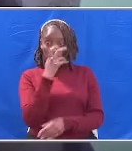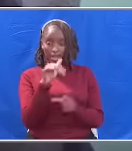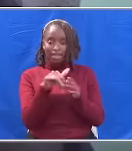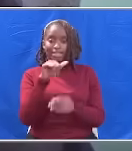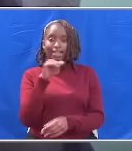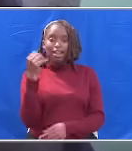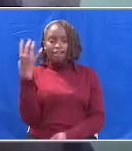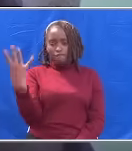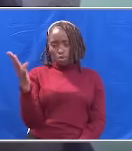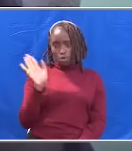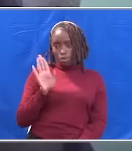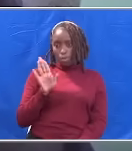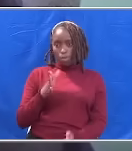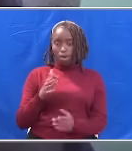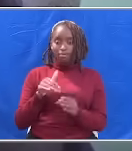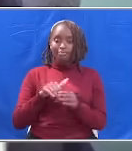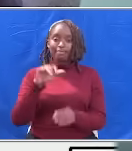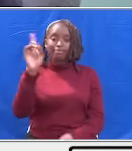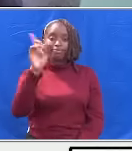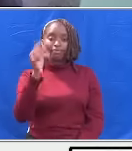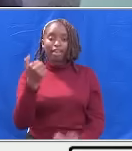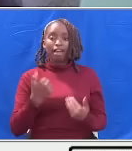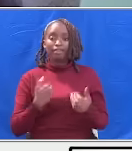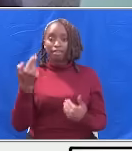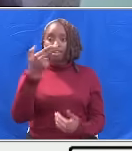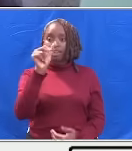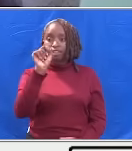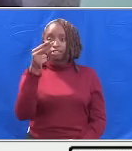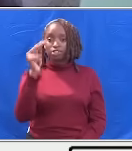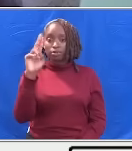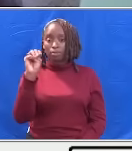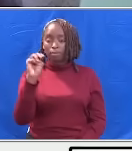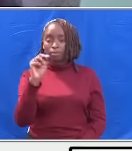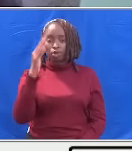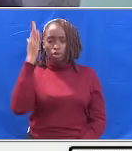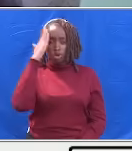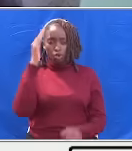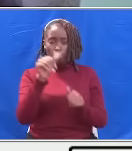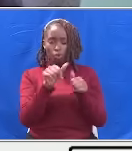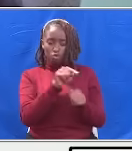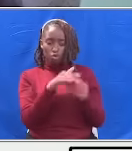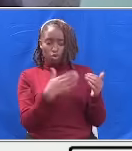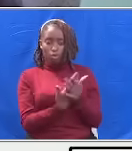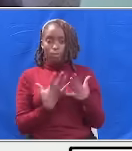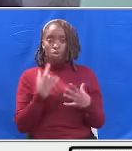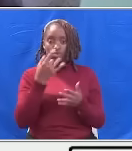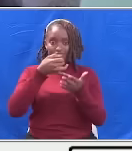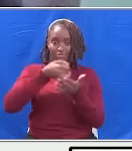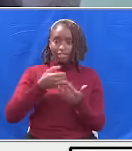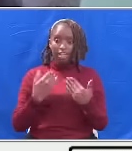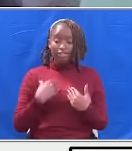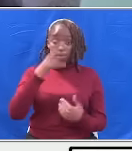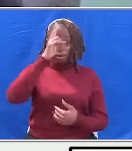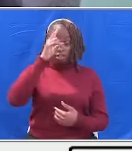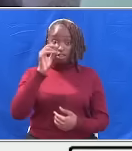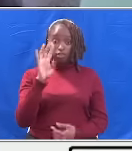of four women in Nairobi, Hashim Dagane, was well known to the victims. Dagane will remain in police custody for 21